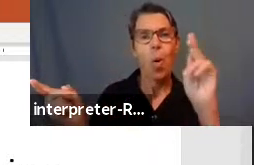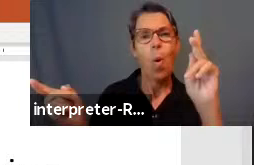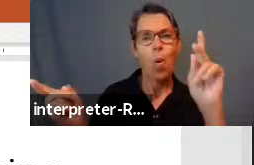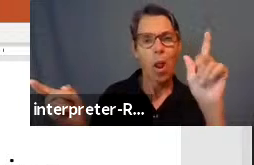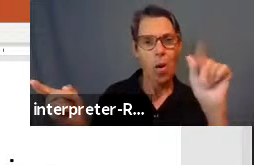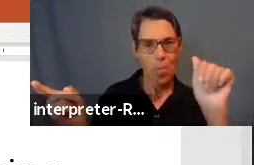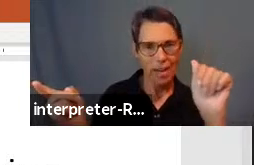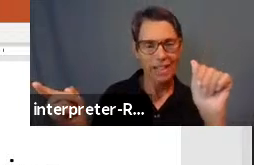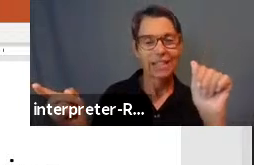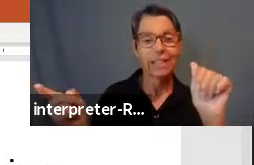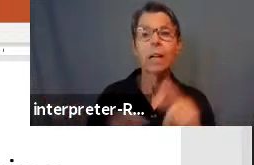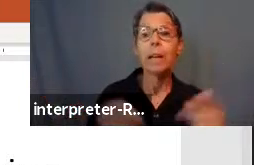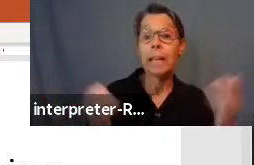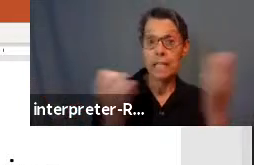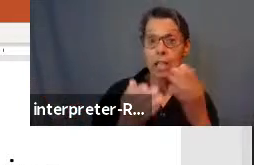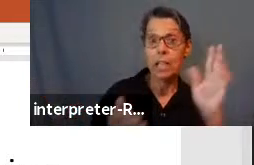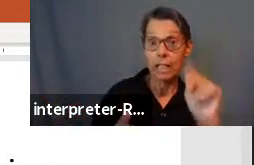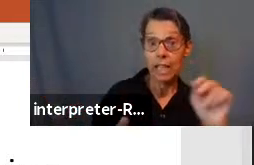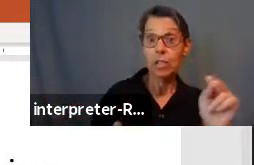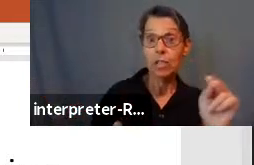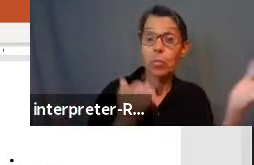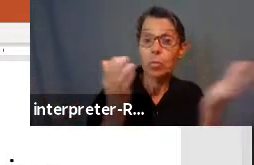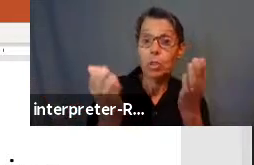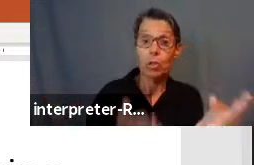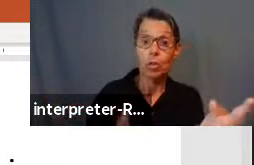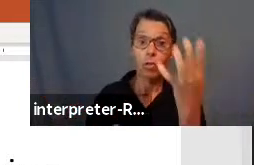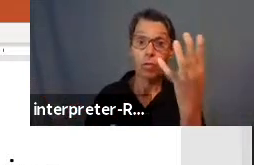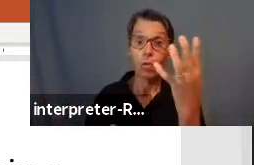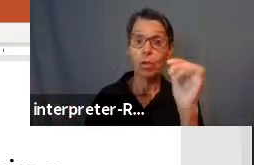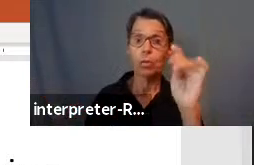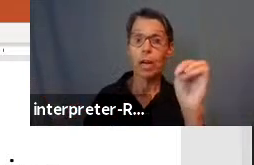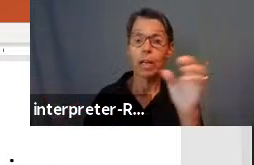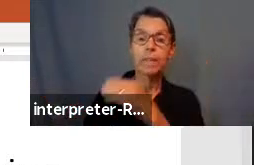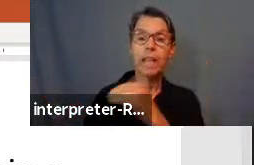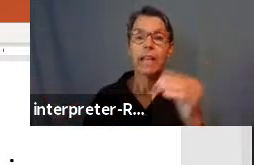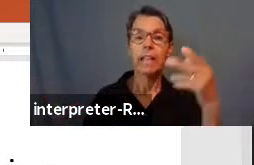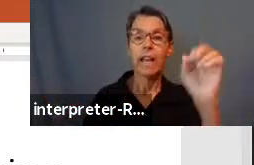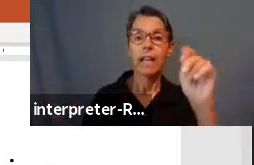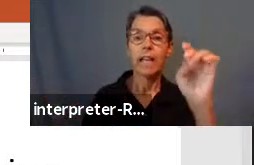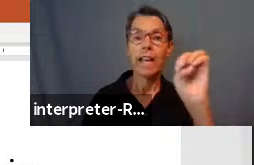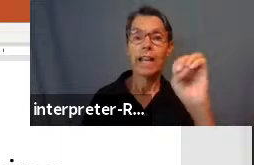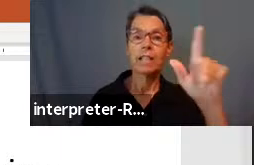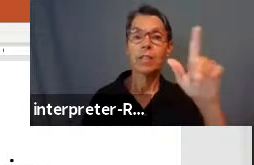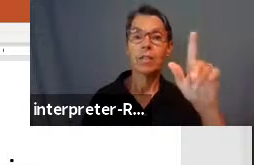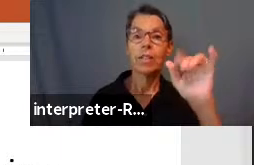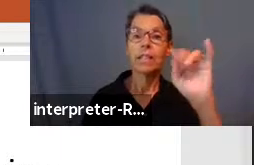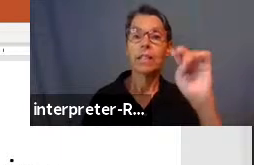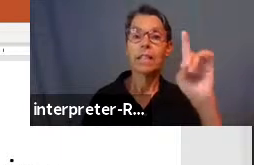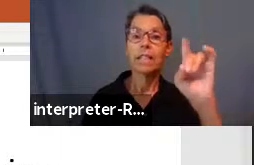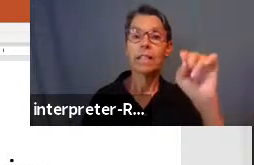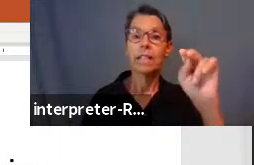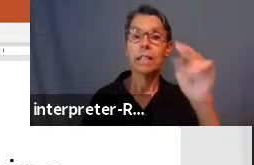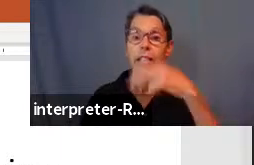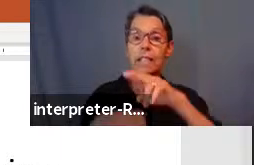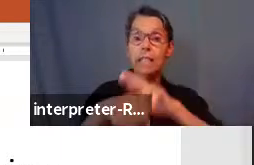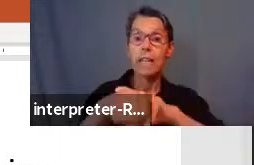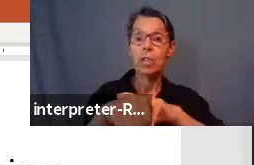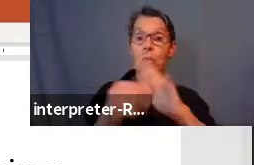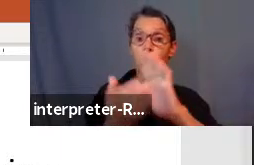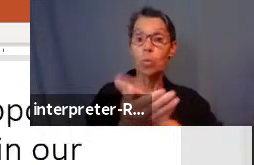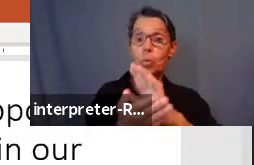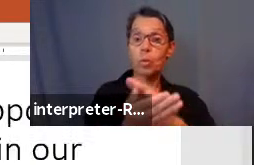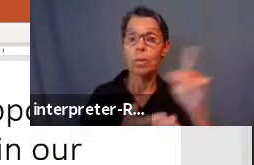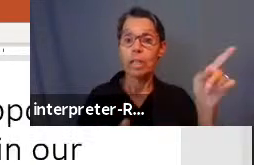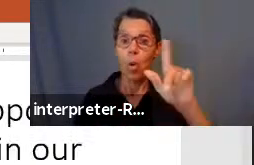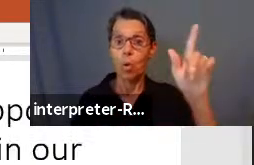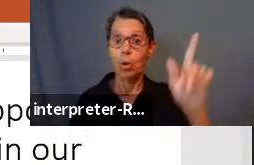the 4 tribes that we serve and the Haskell Indian Nation School there in Lawrence and the 2 urban programs. Next slide.